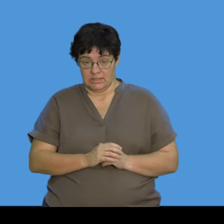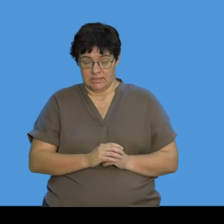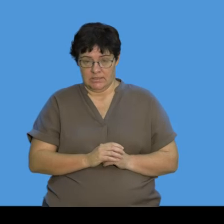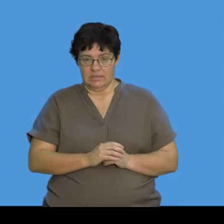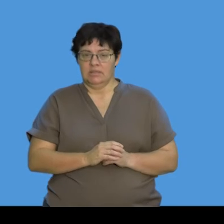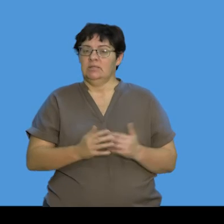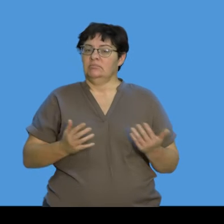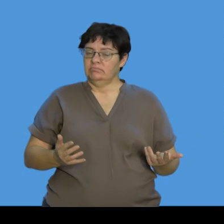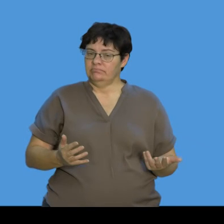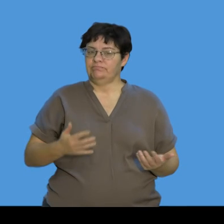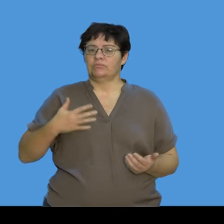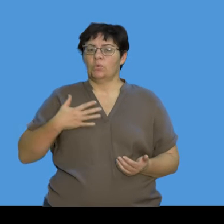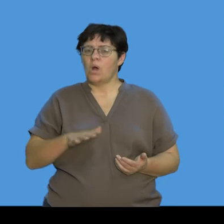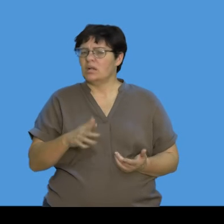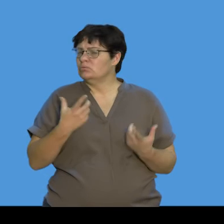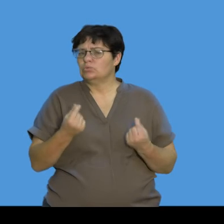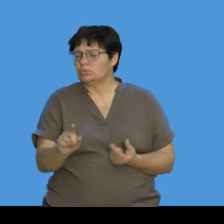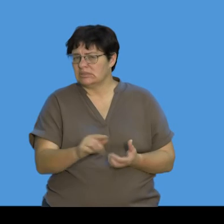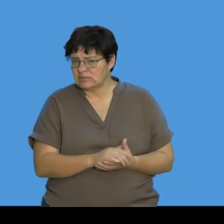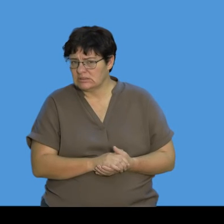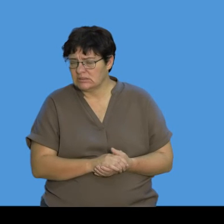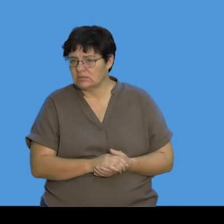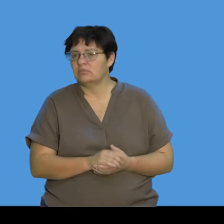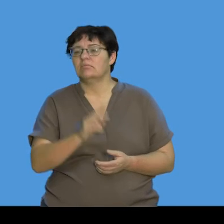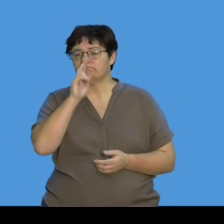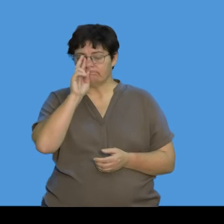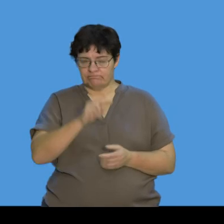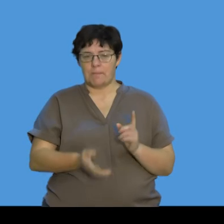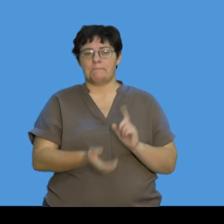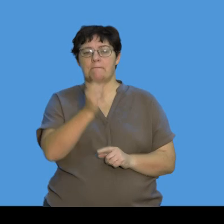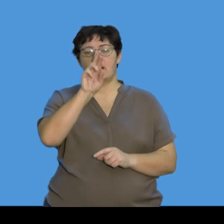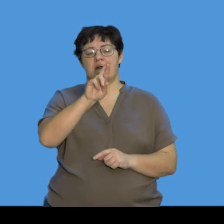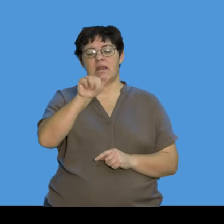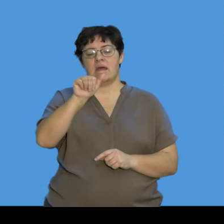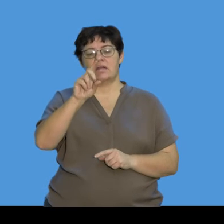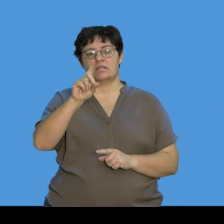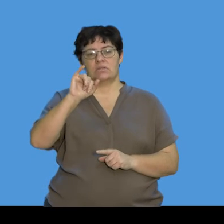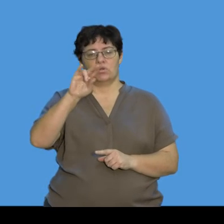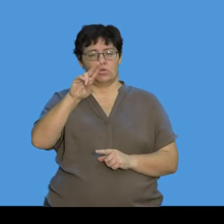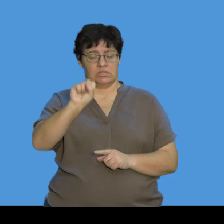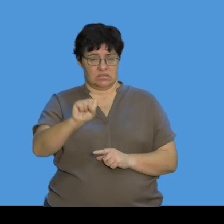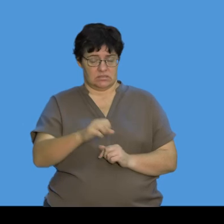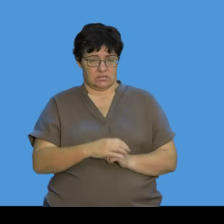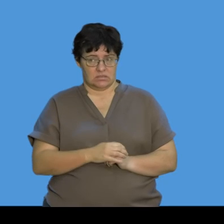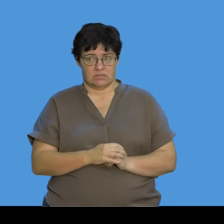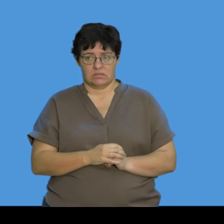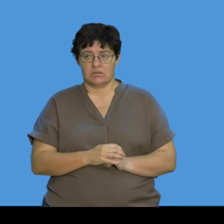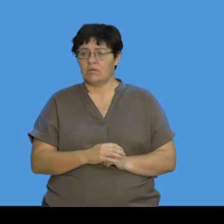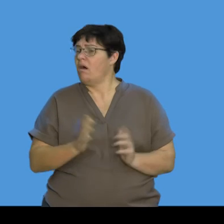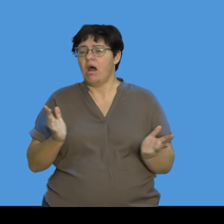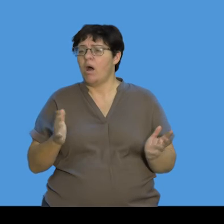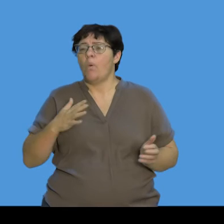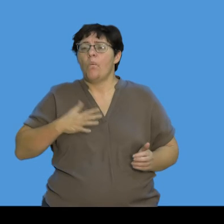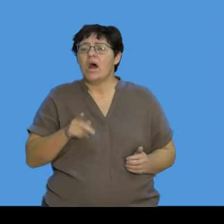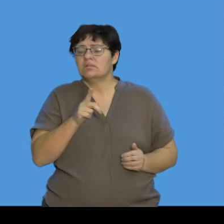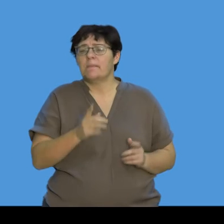Then what do they want us to do? We need to find the radius, right? But what that actually means, they just want you to